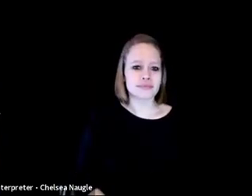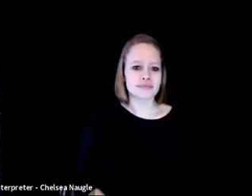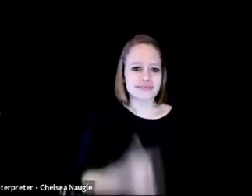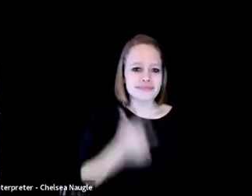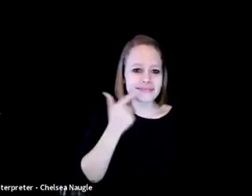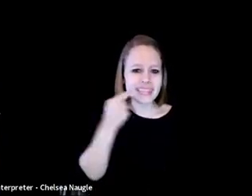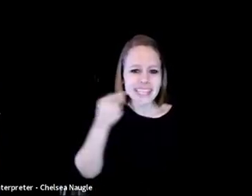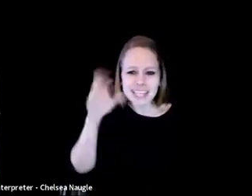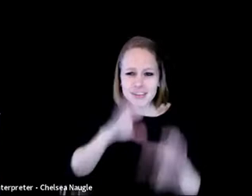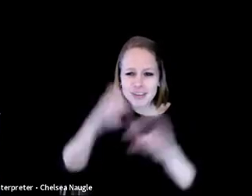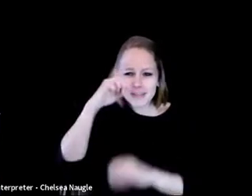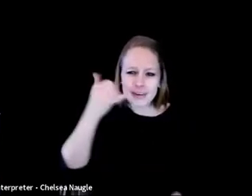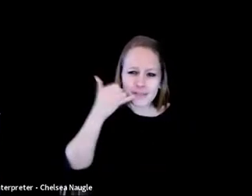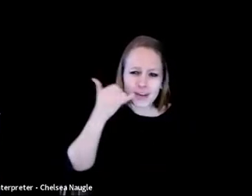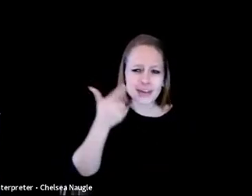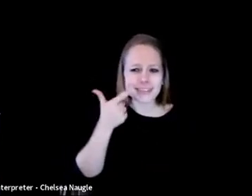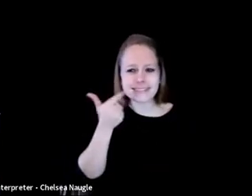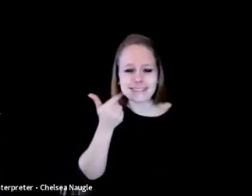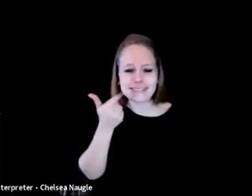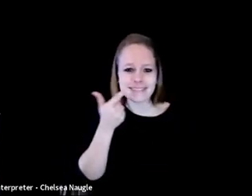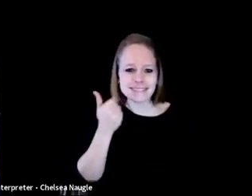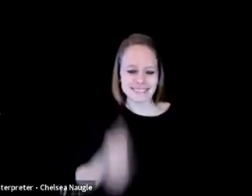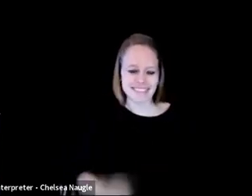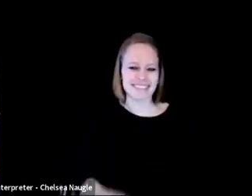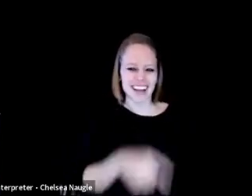He's looking for the phone.